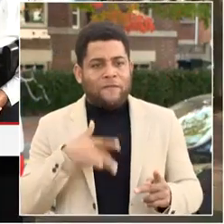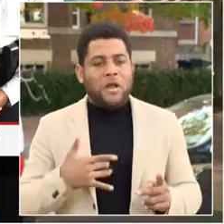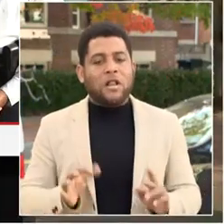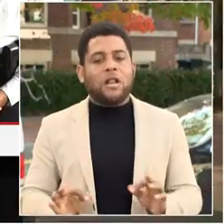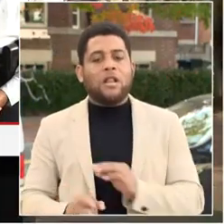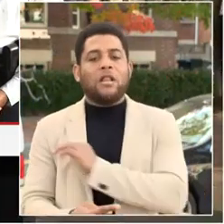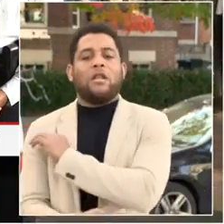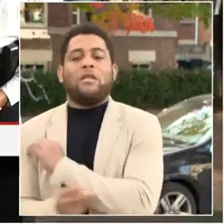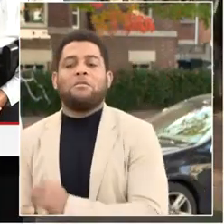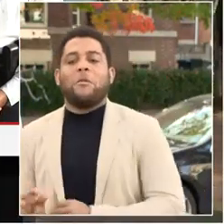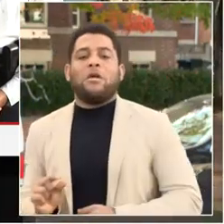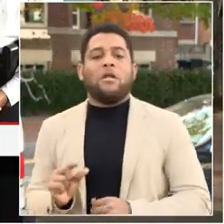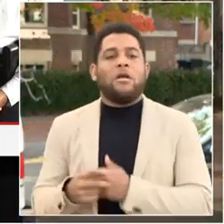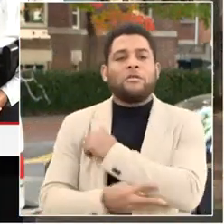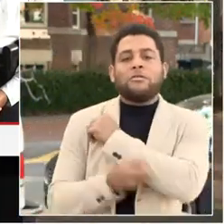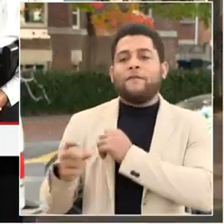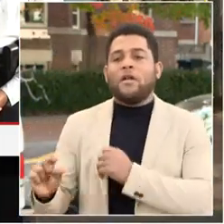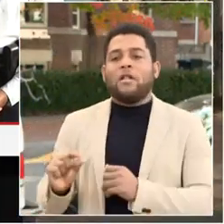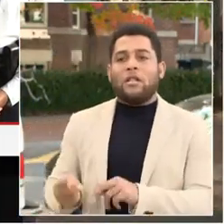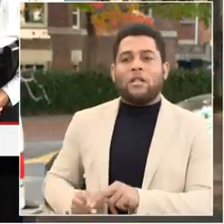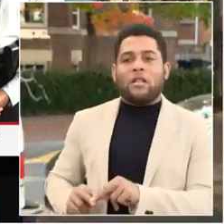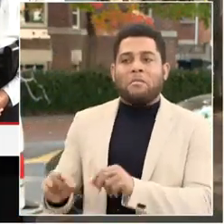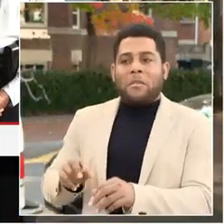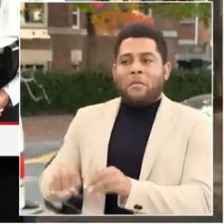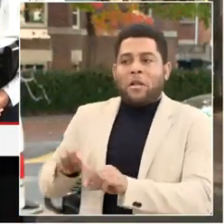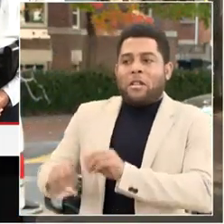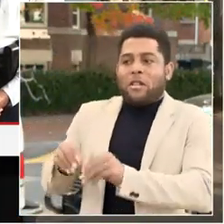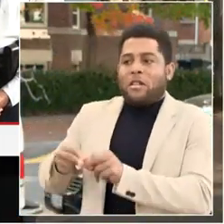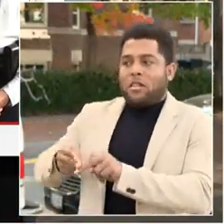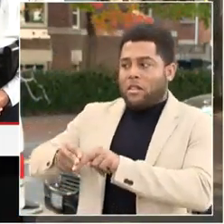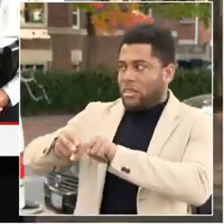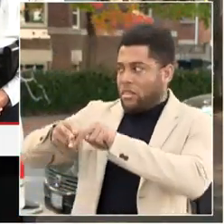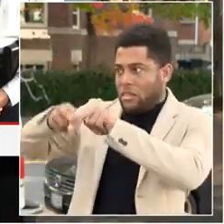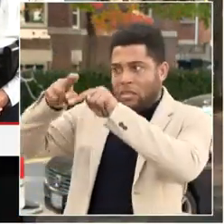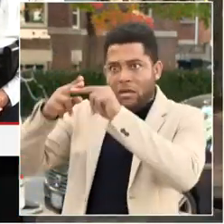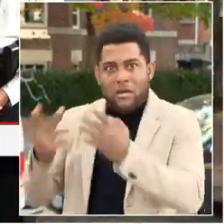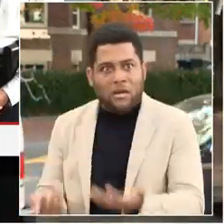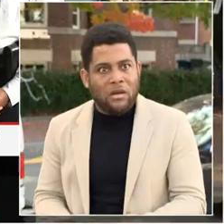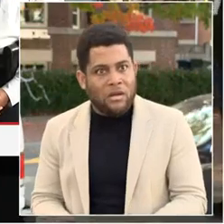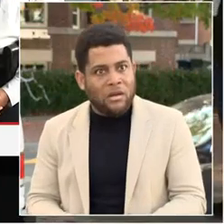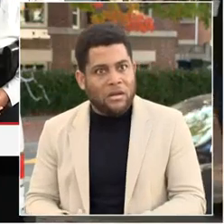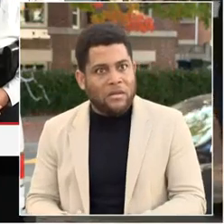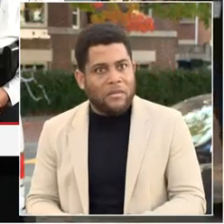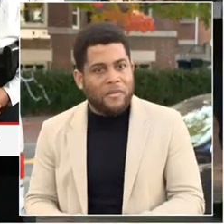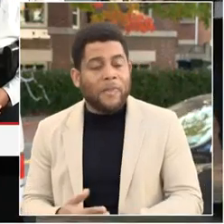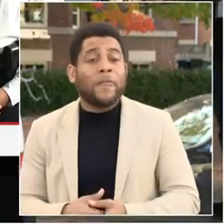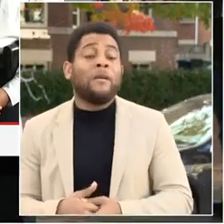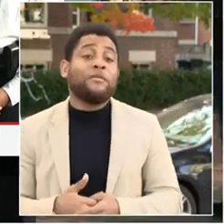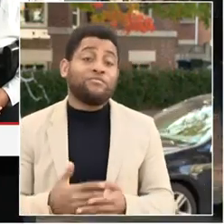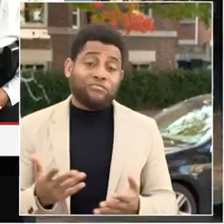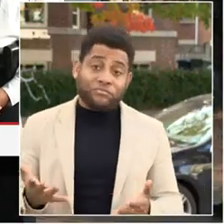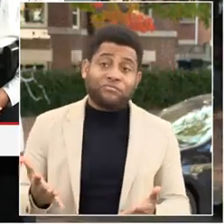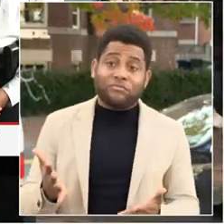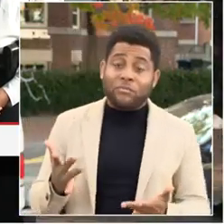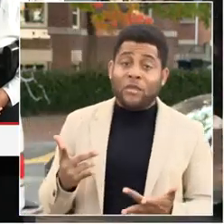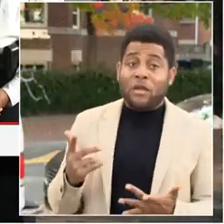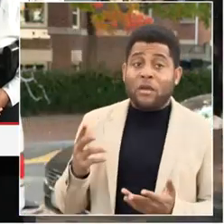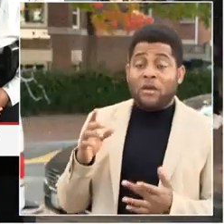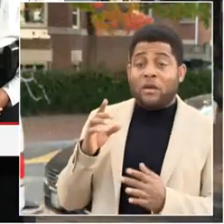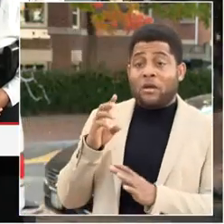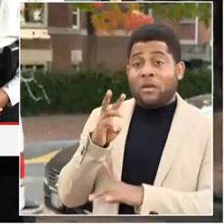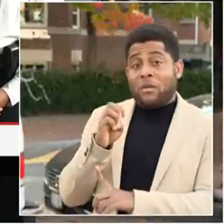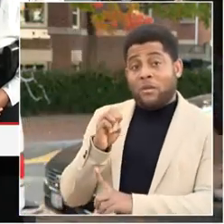you heard Deputy Mayor Pia talk about how we want to make some changes to the law. Say, yes, you have to call the